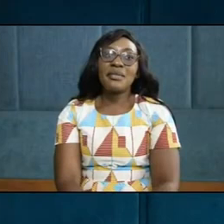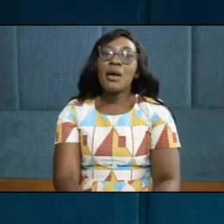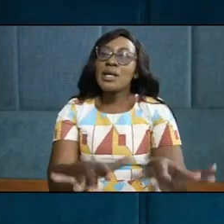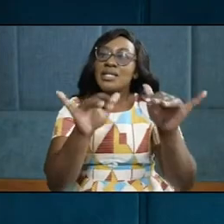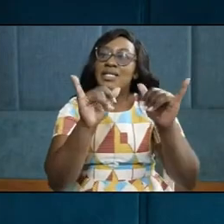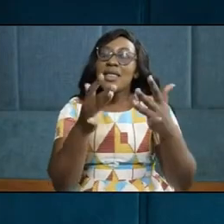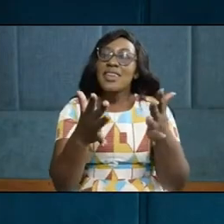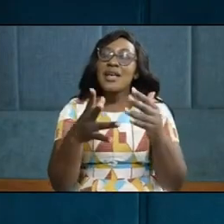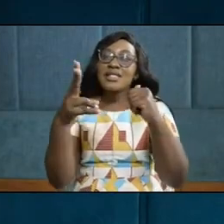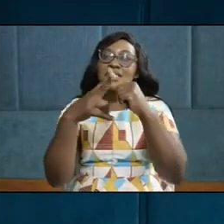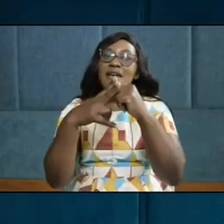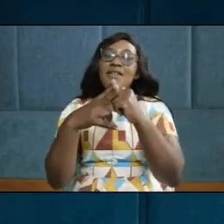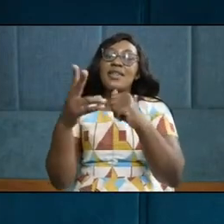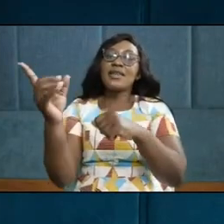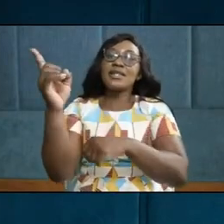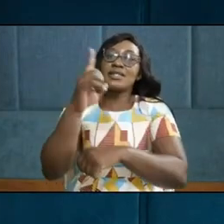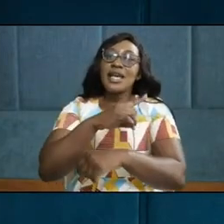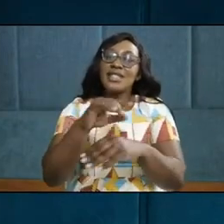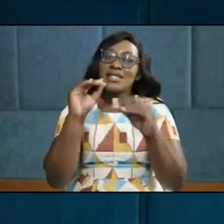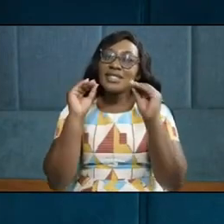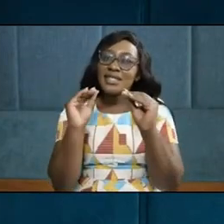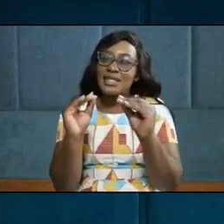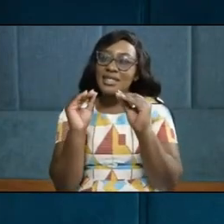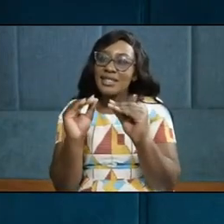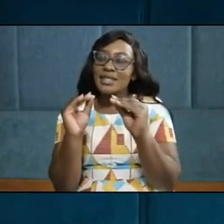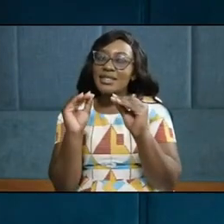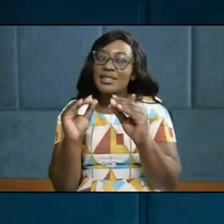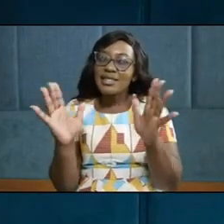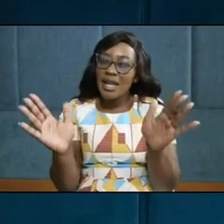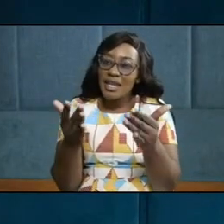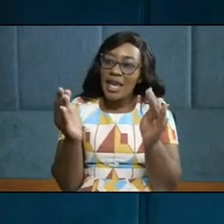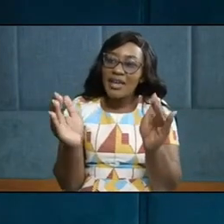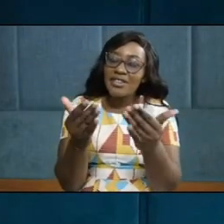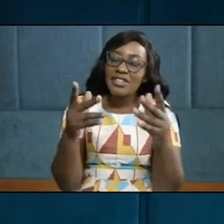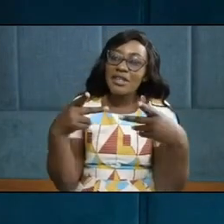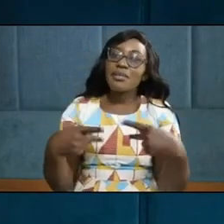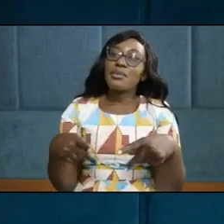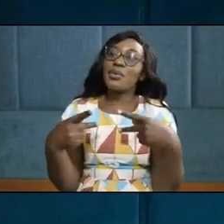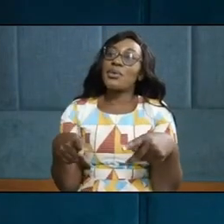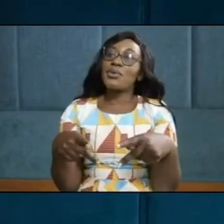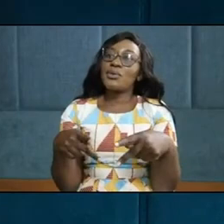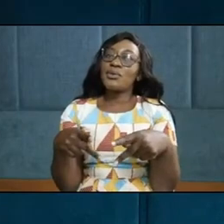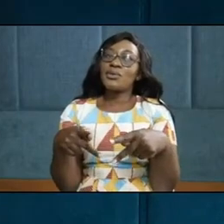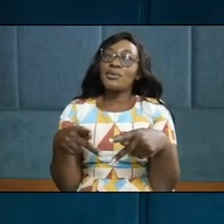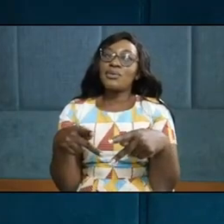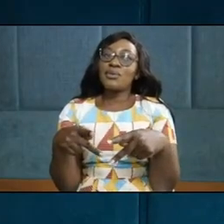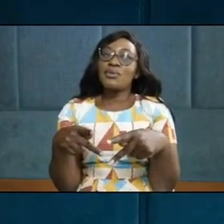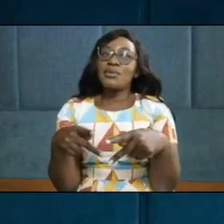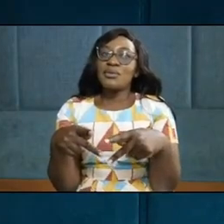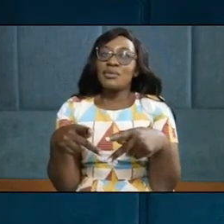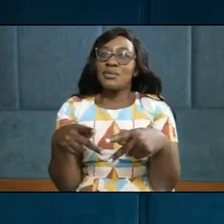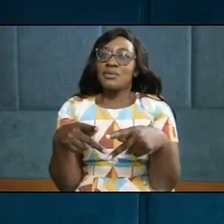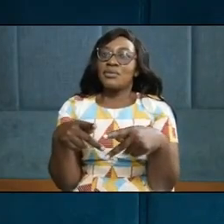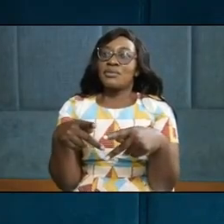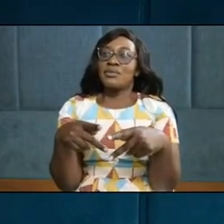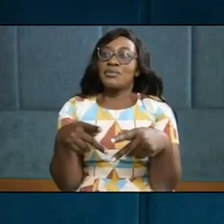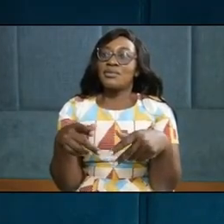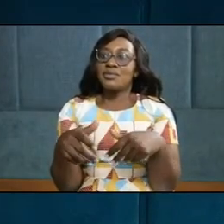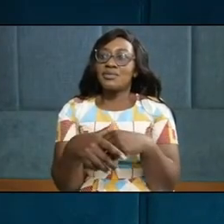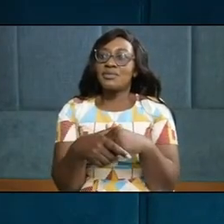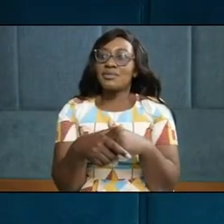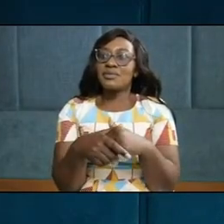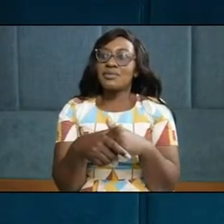he stayed there for 7 days, teaching and encouraging them. Then, on the first day of the